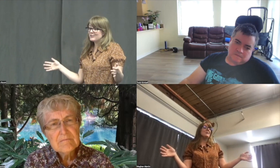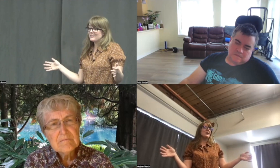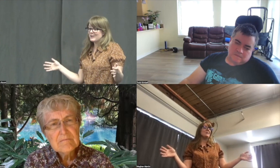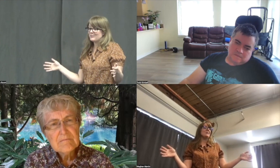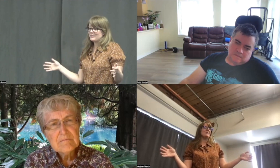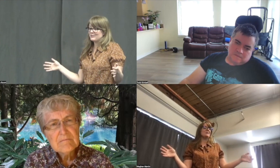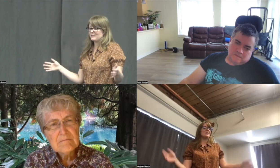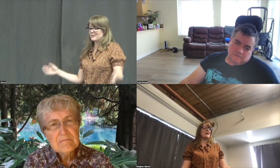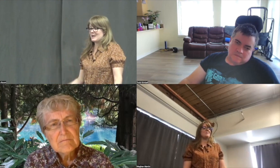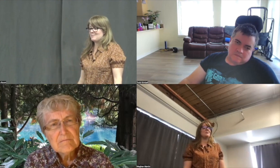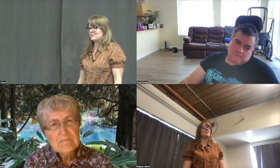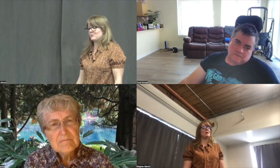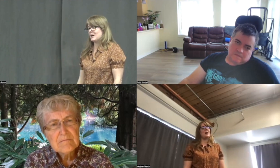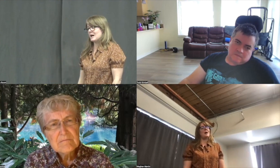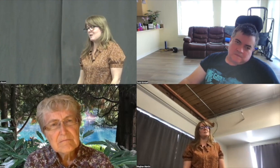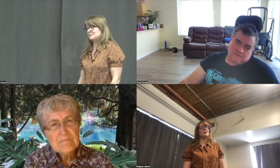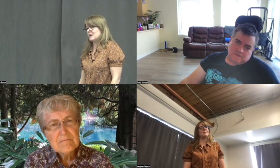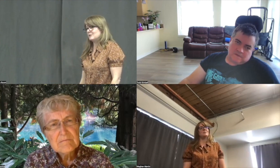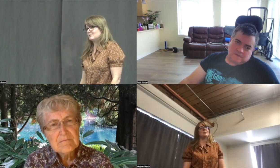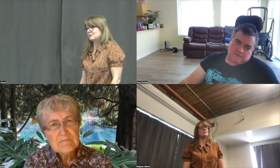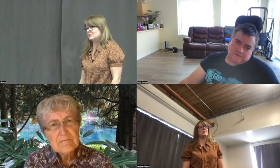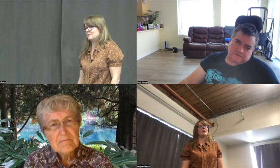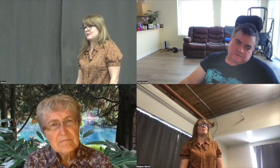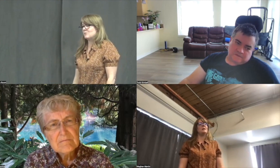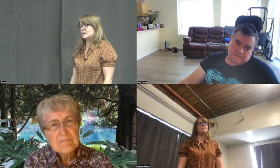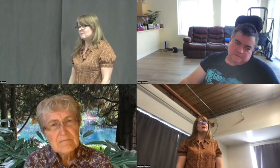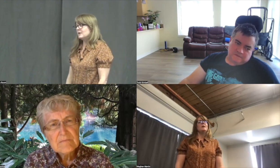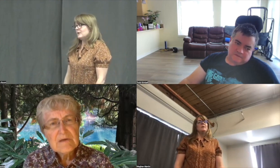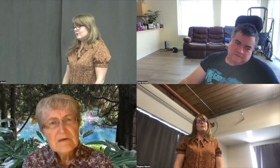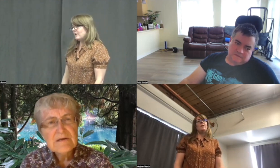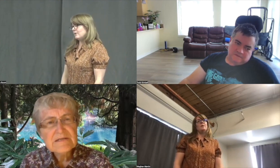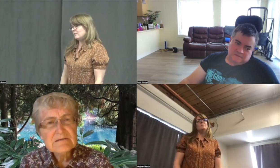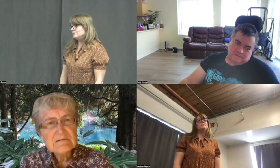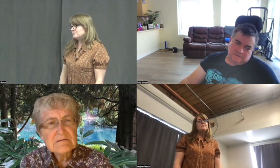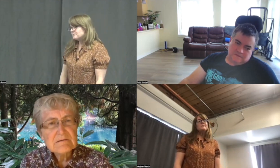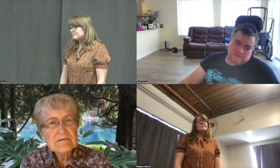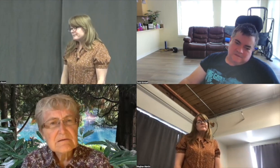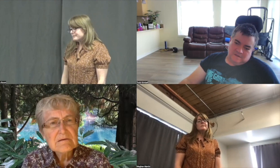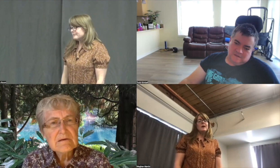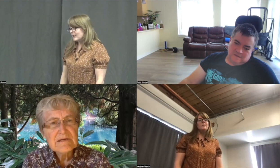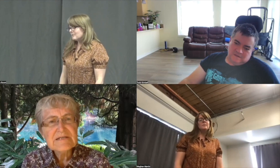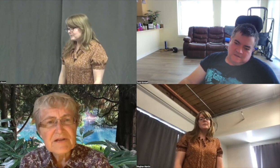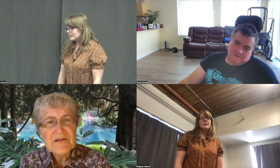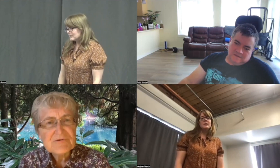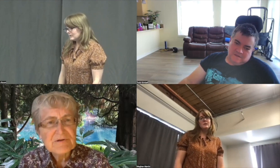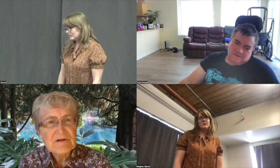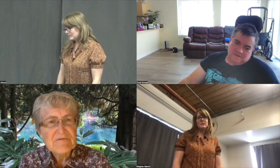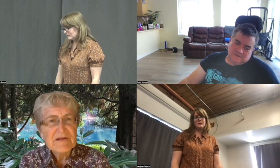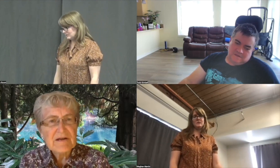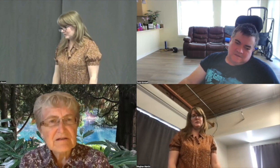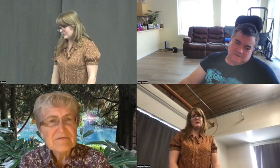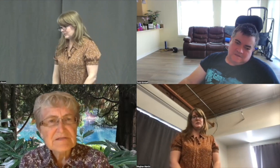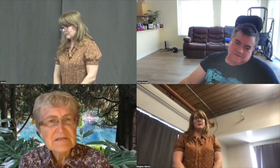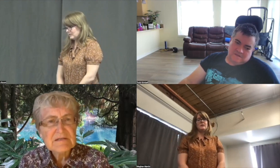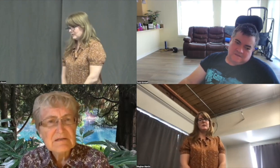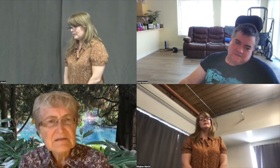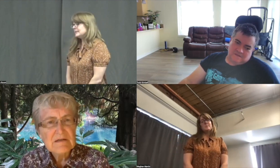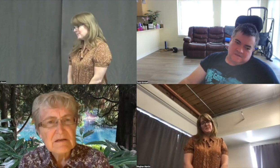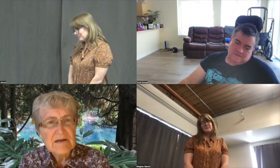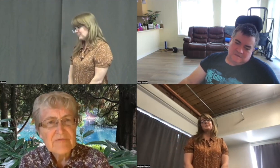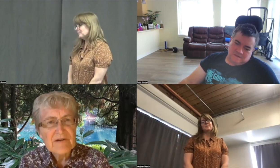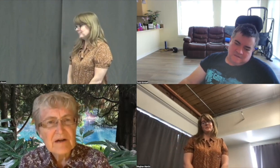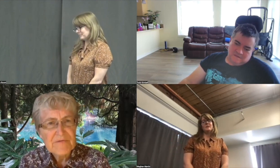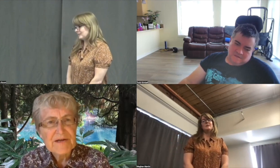the other animals through that habitat restoration of that one. So yeah. Isn't that true of the elephants?